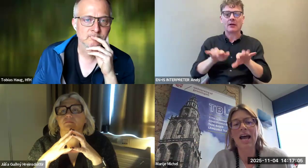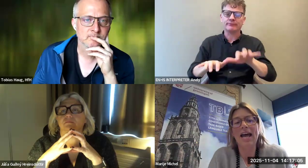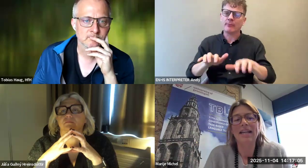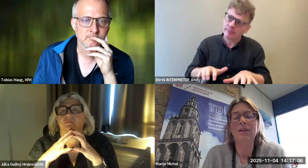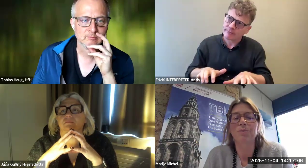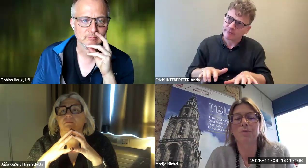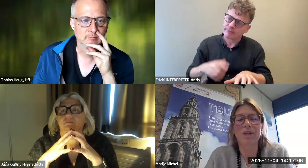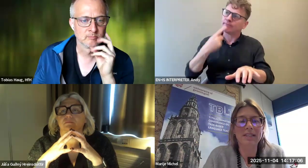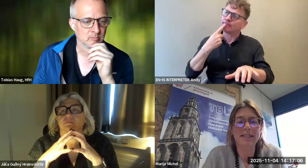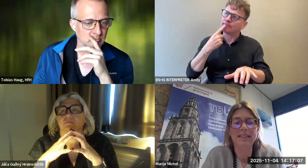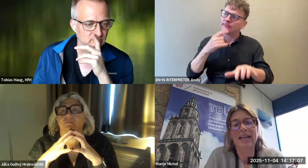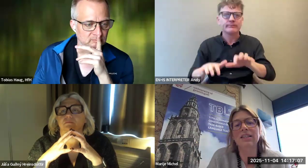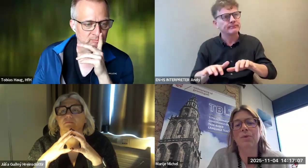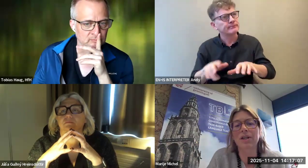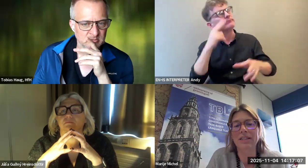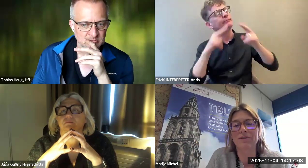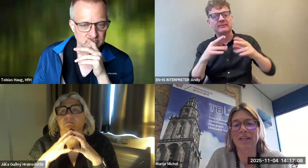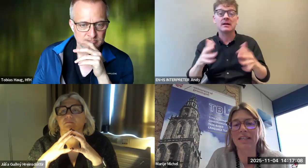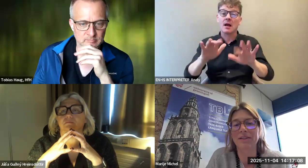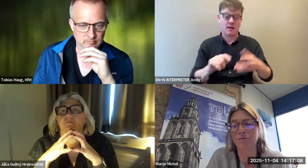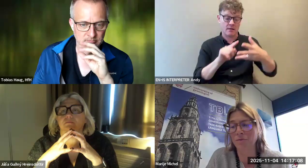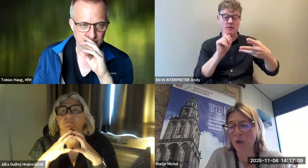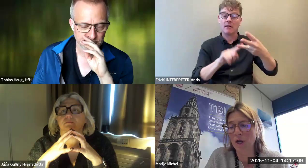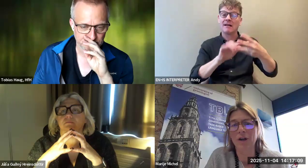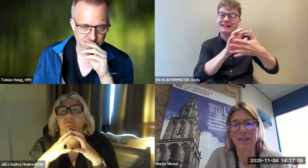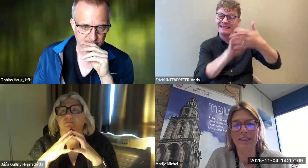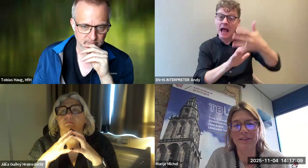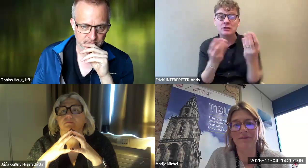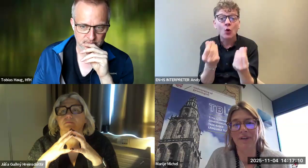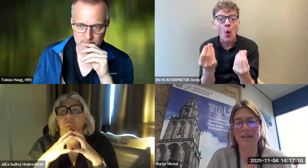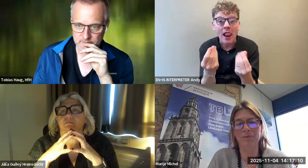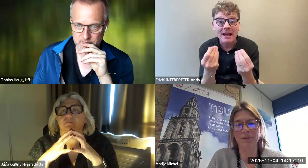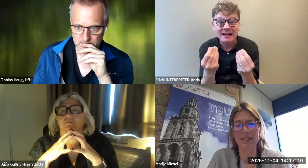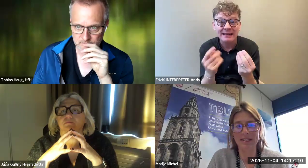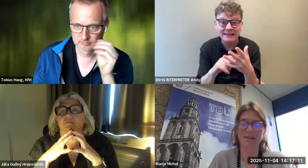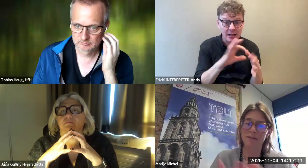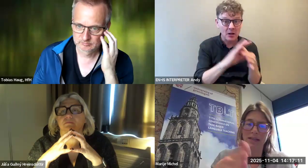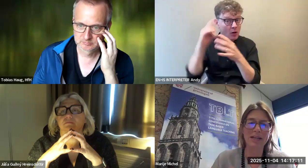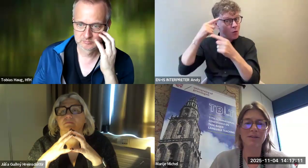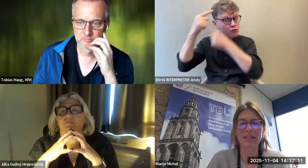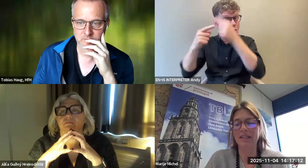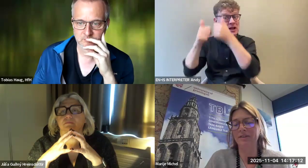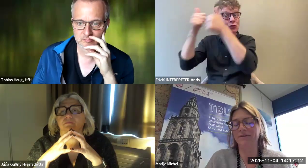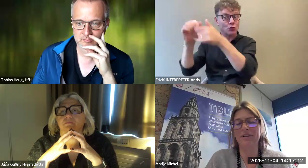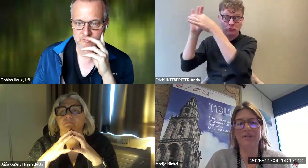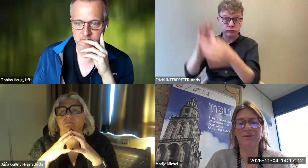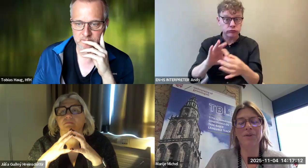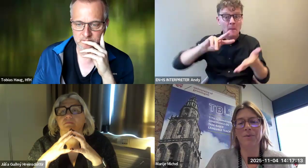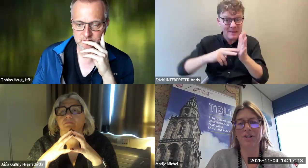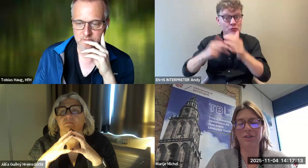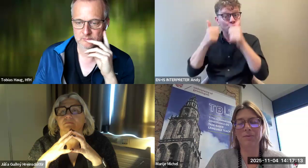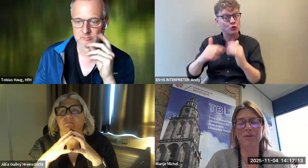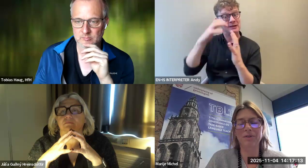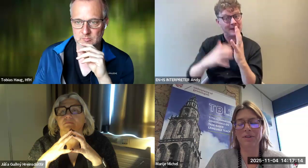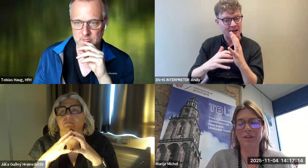revision, and to what extent text quality is related to cognitive writing processes. And you see a